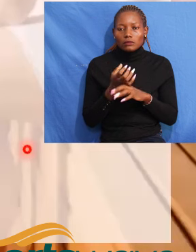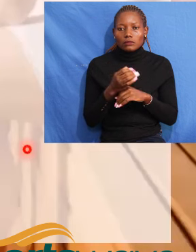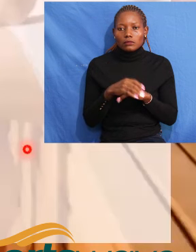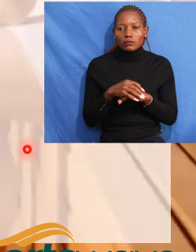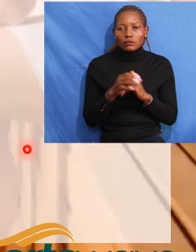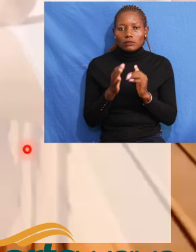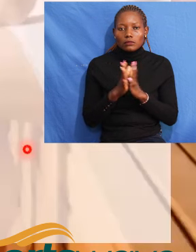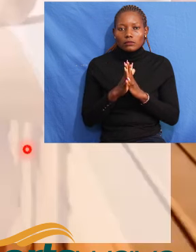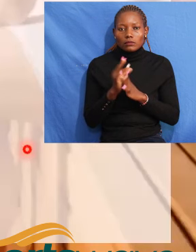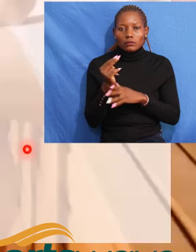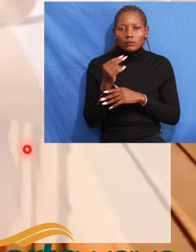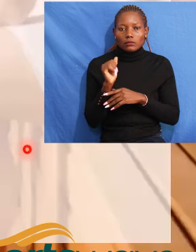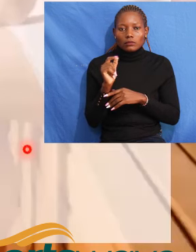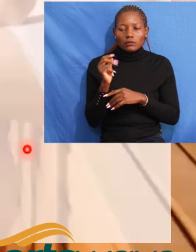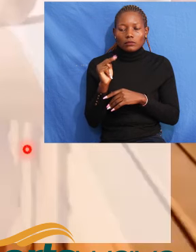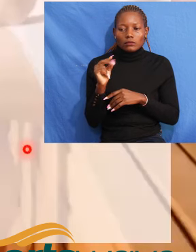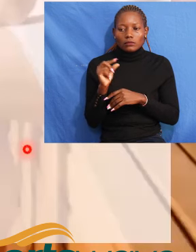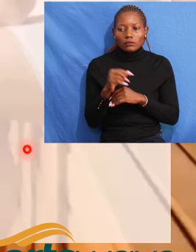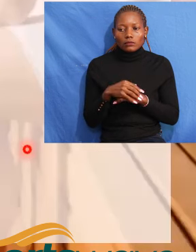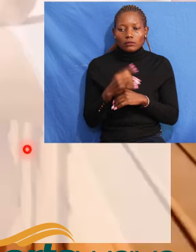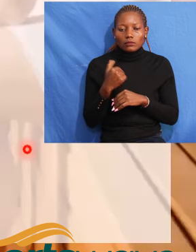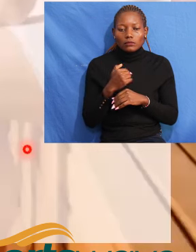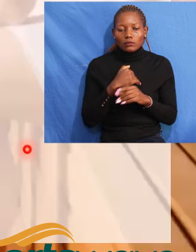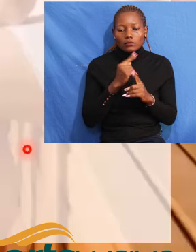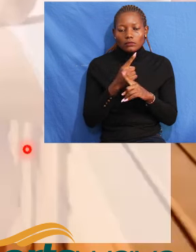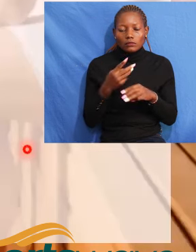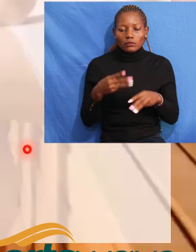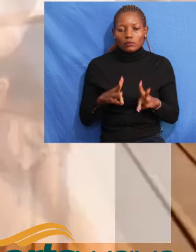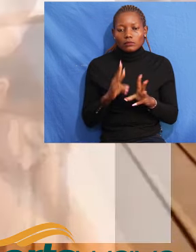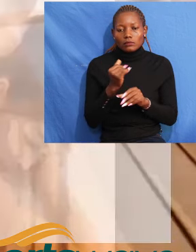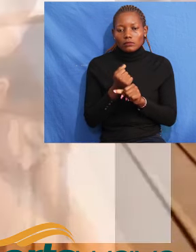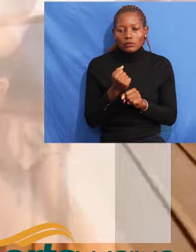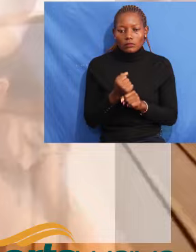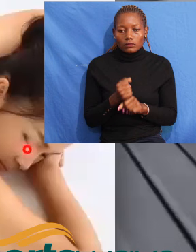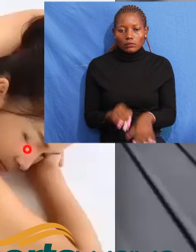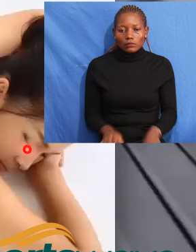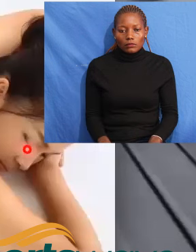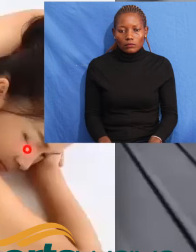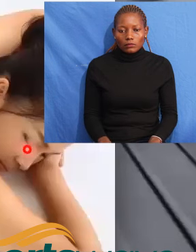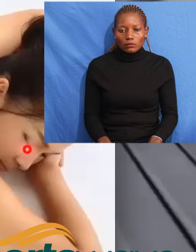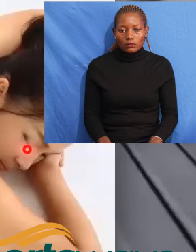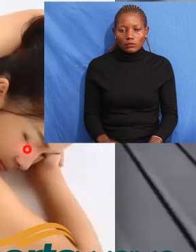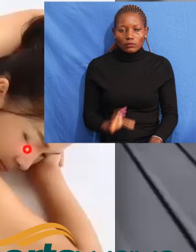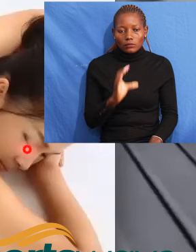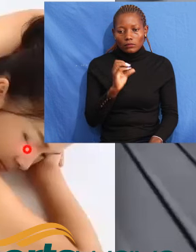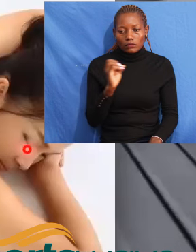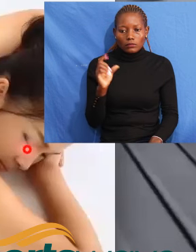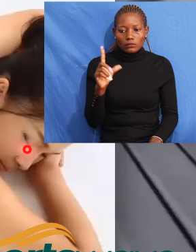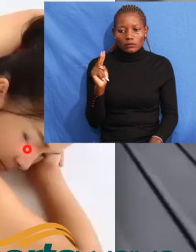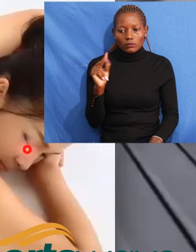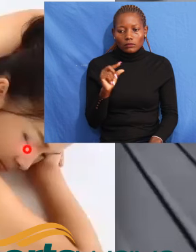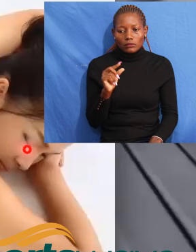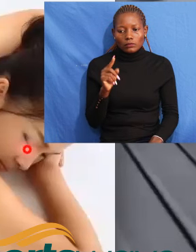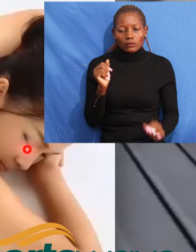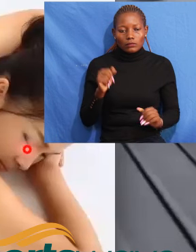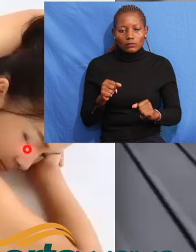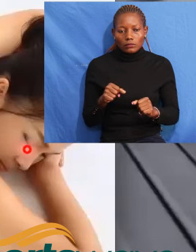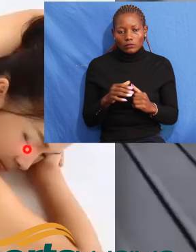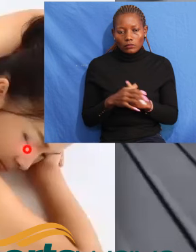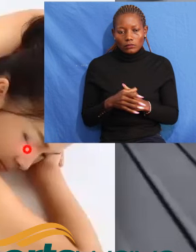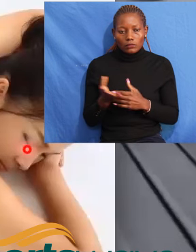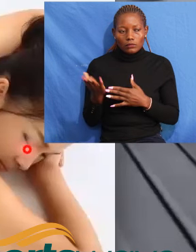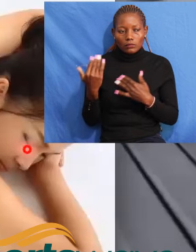And there are various ways to do it. So for cooling, you can take a cold bath or